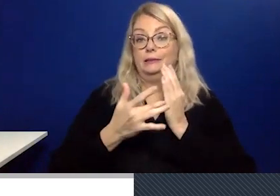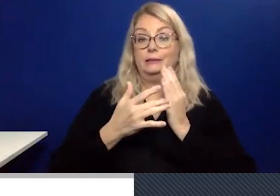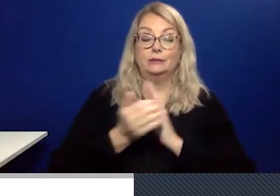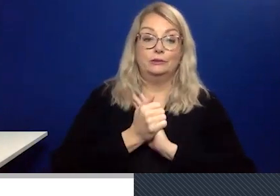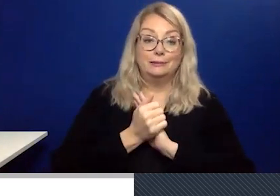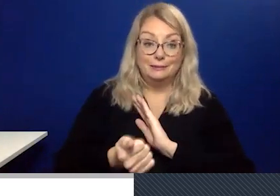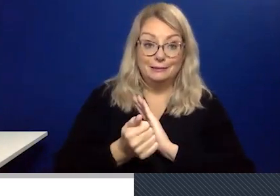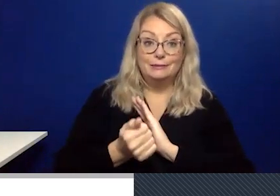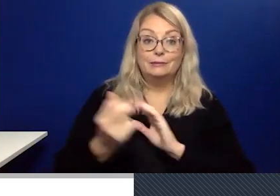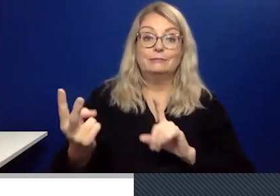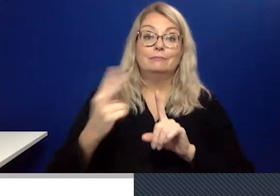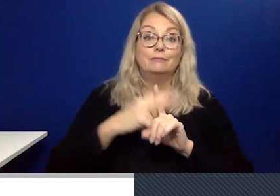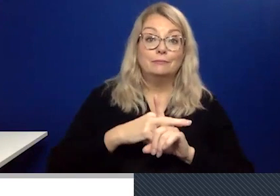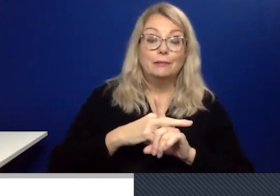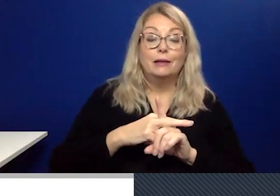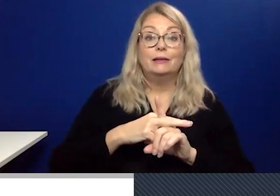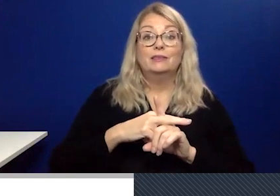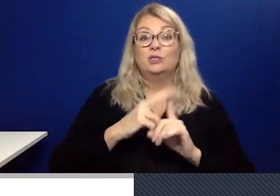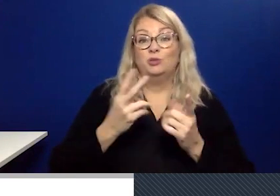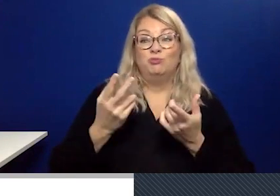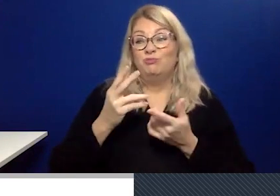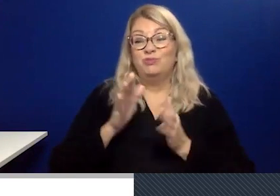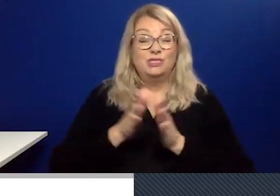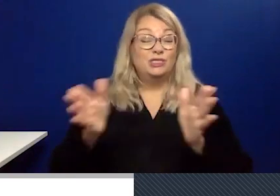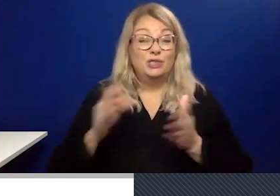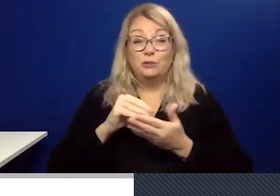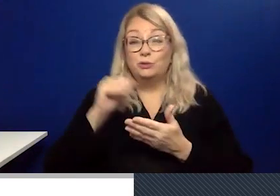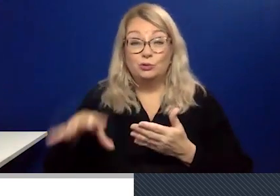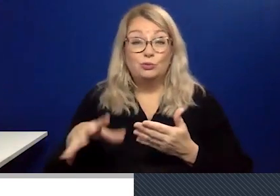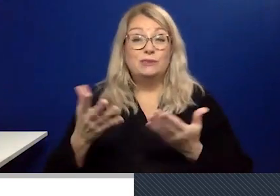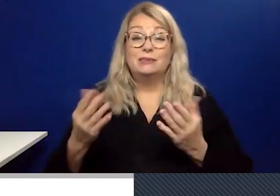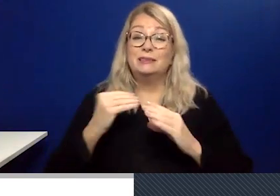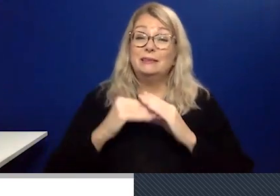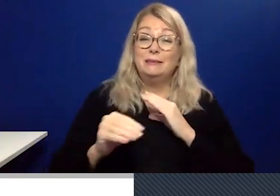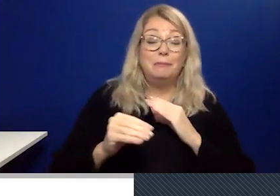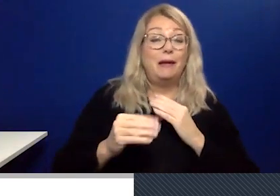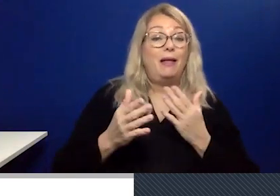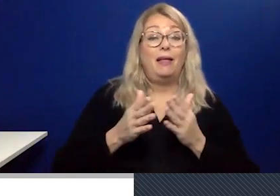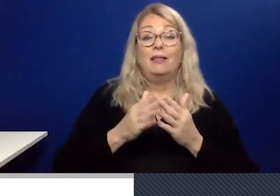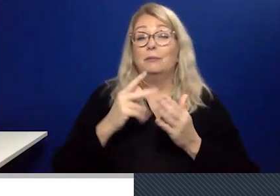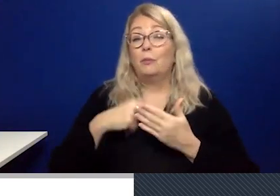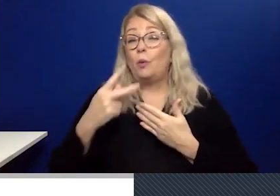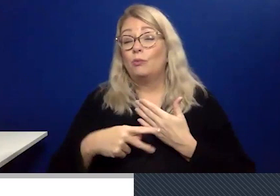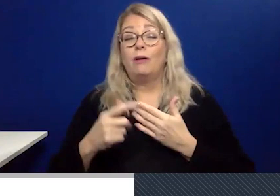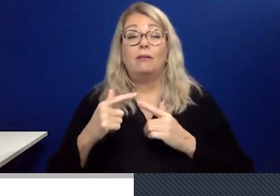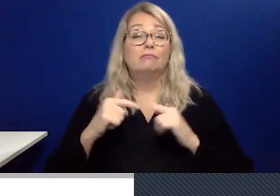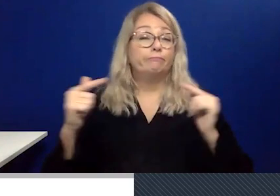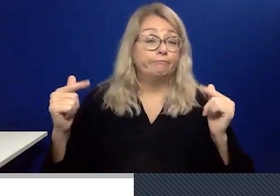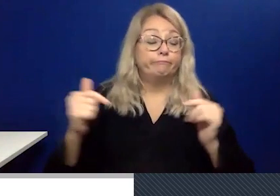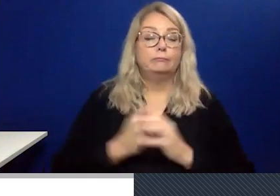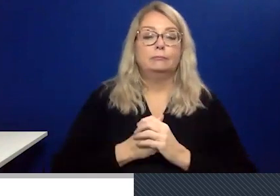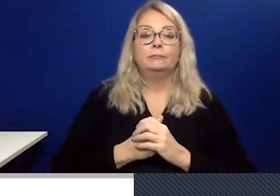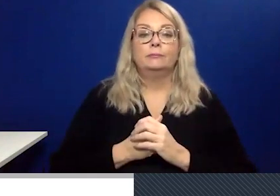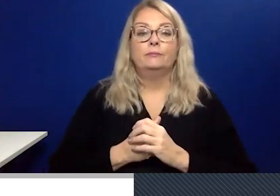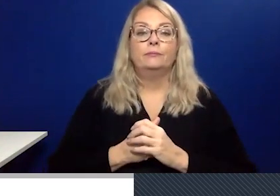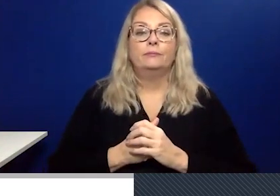that are going to be applicable to being a student, learning email, learning all the different programs that they'll be using, at least becoming familiarized with them. By no